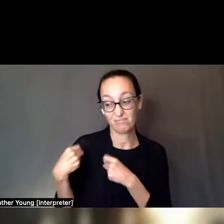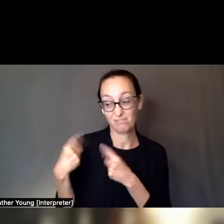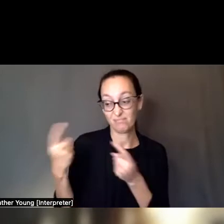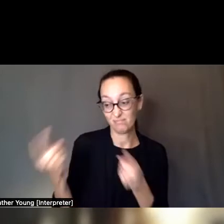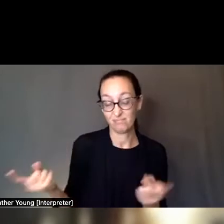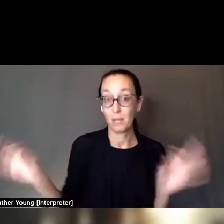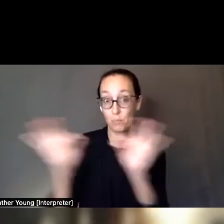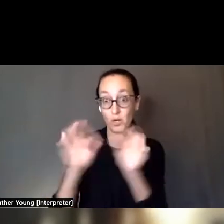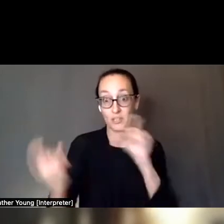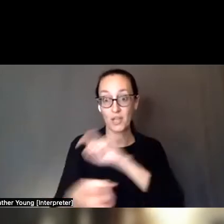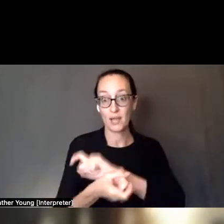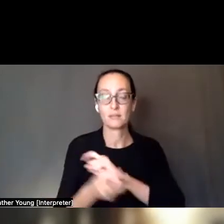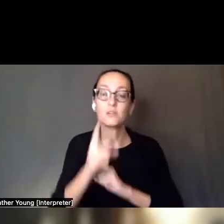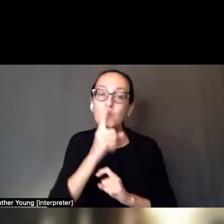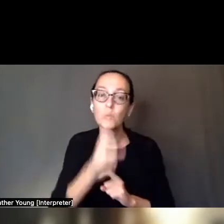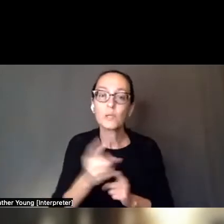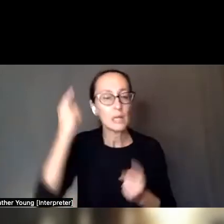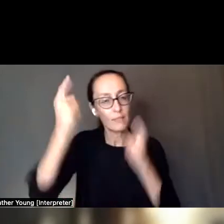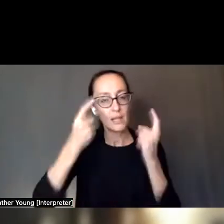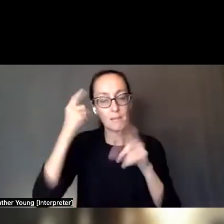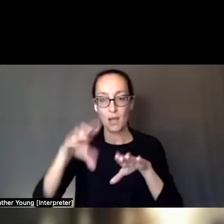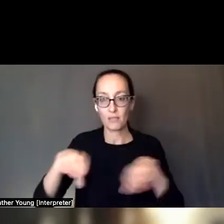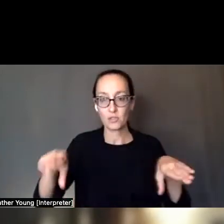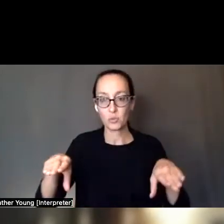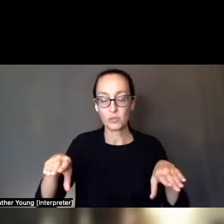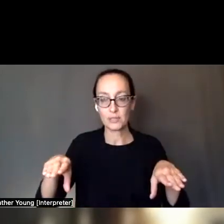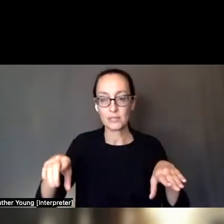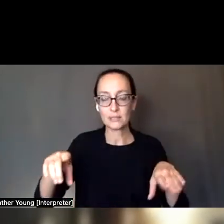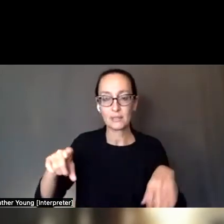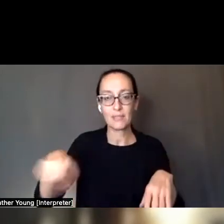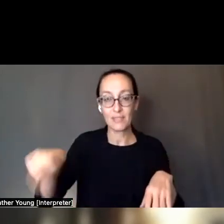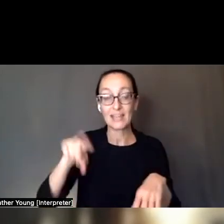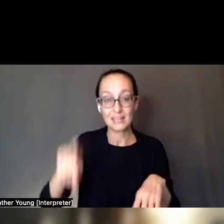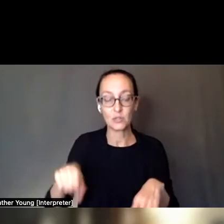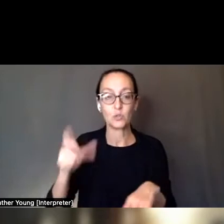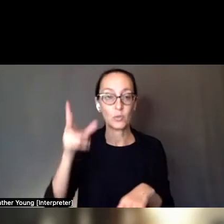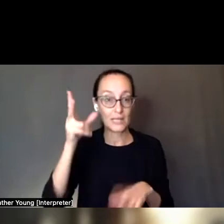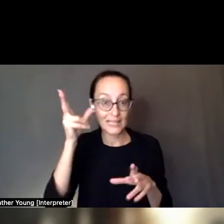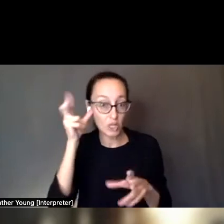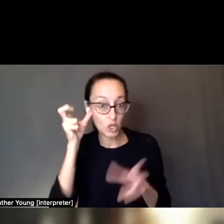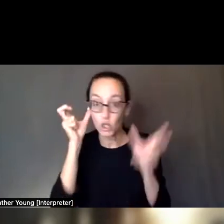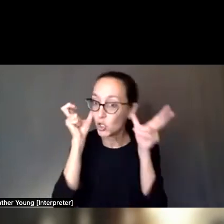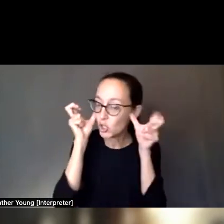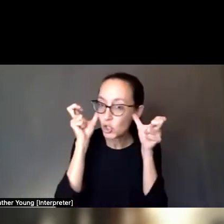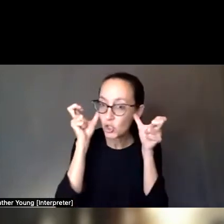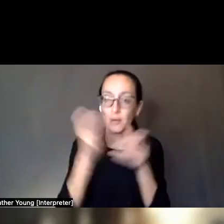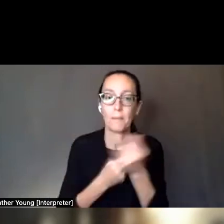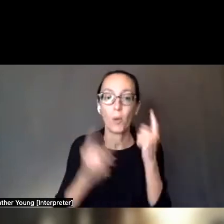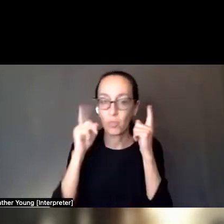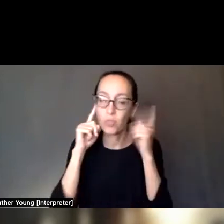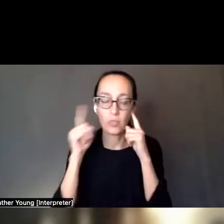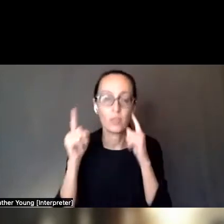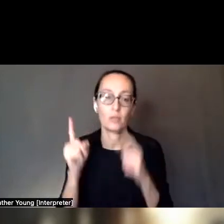into consideration that these children need to hear bilaterally, and they can really benefit